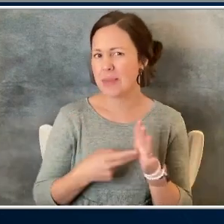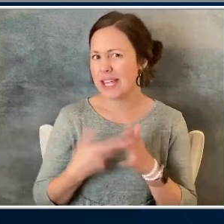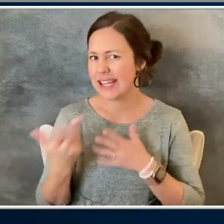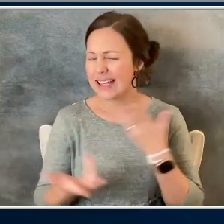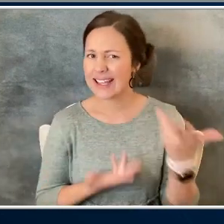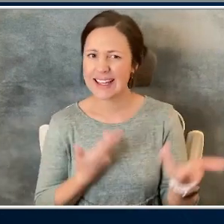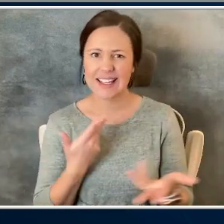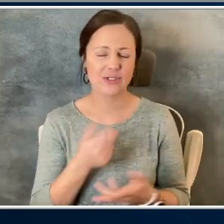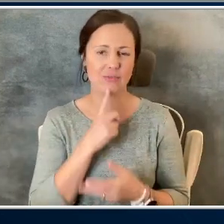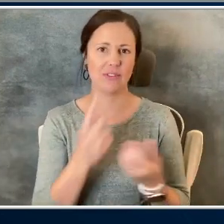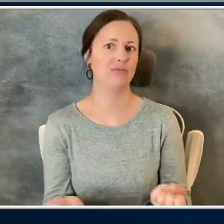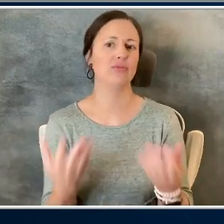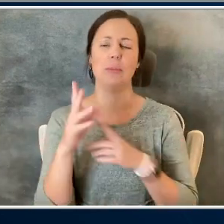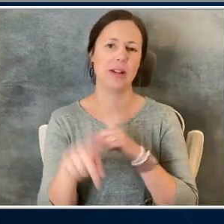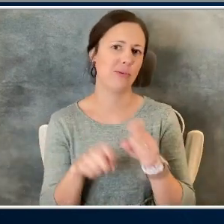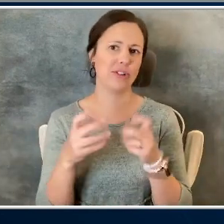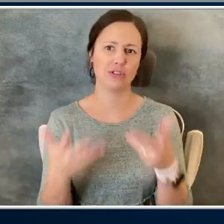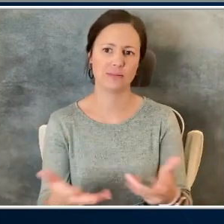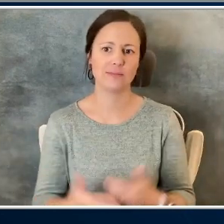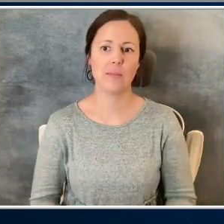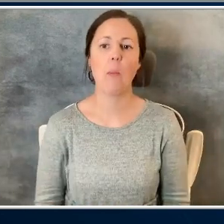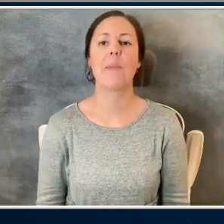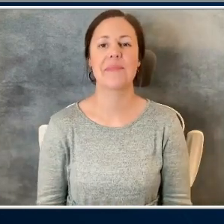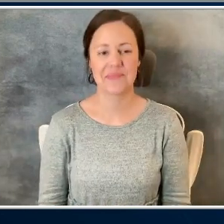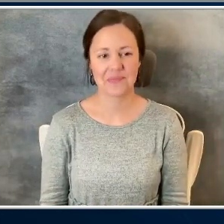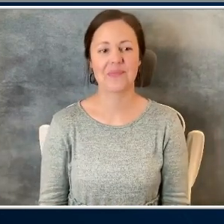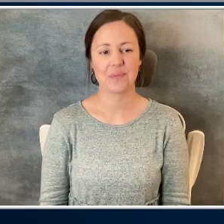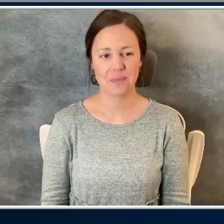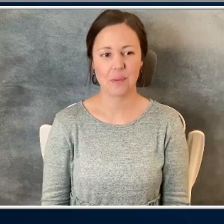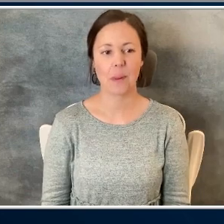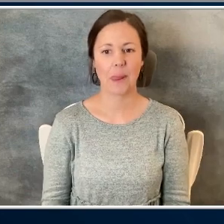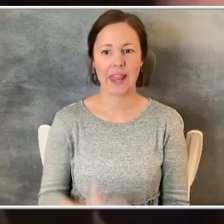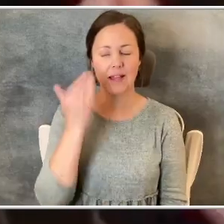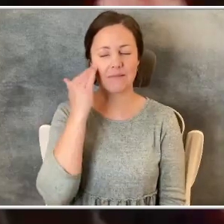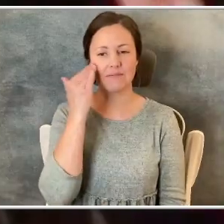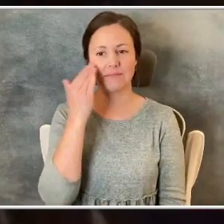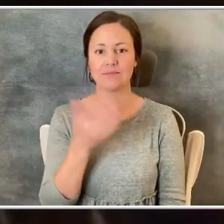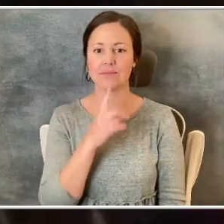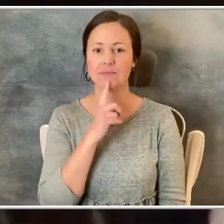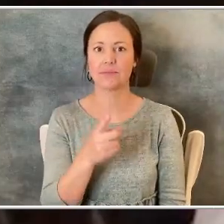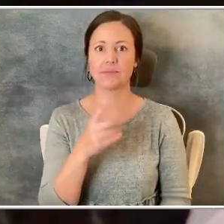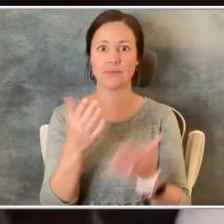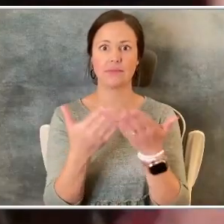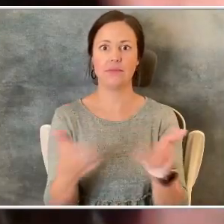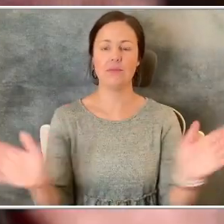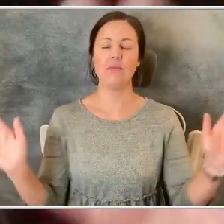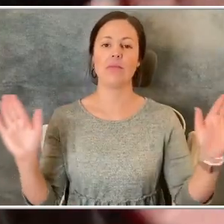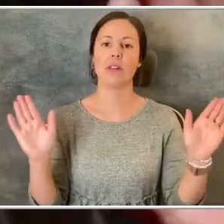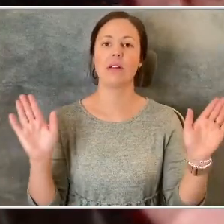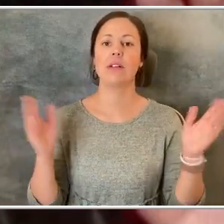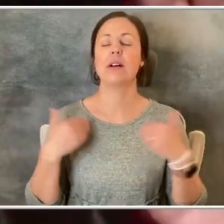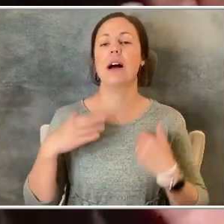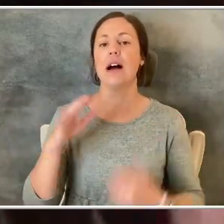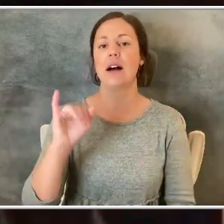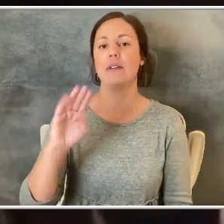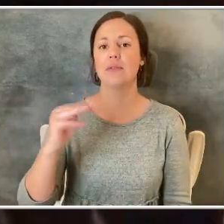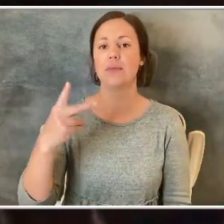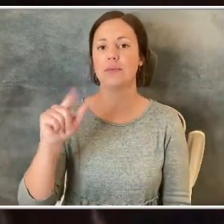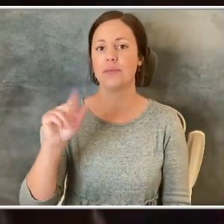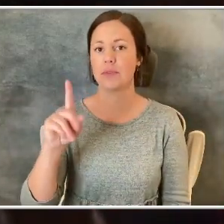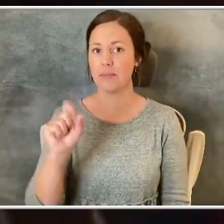many questions here. I know. Well, yeah, broadly, you know, there's implants and there's your own